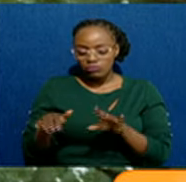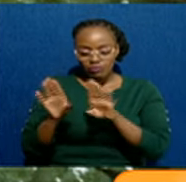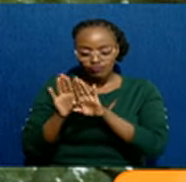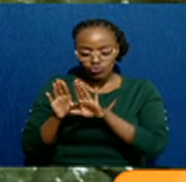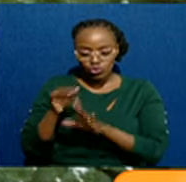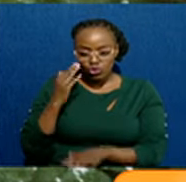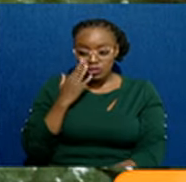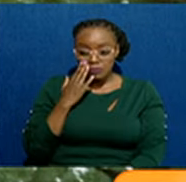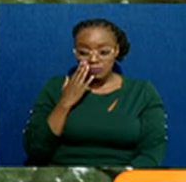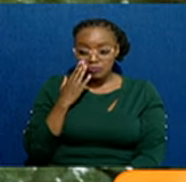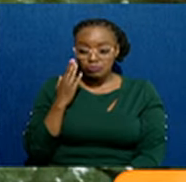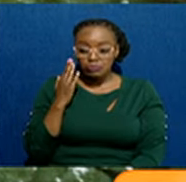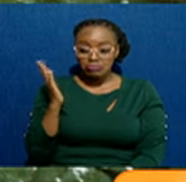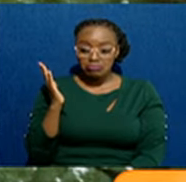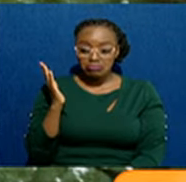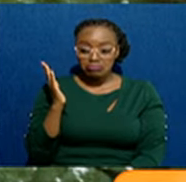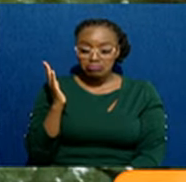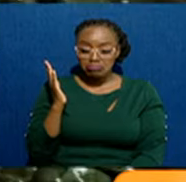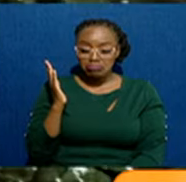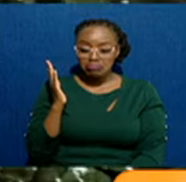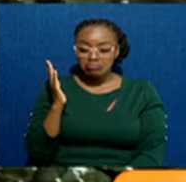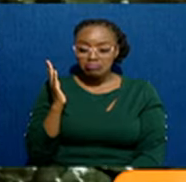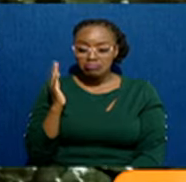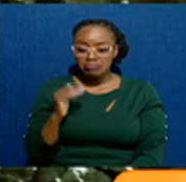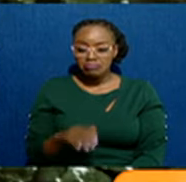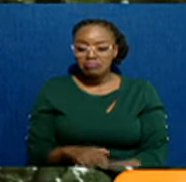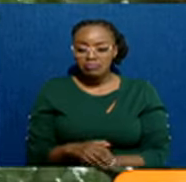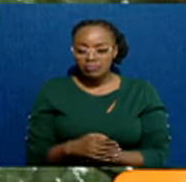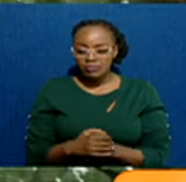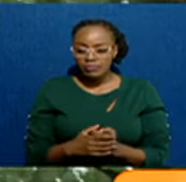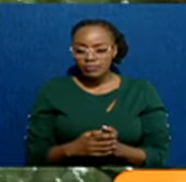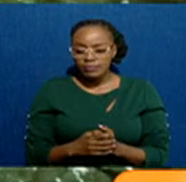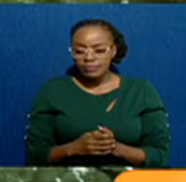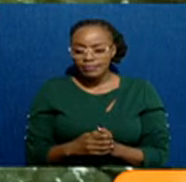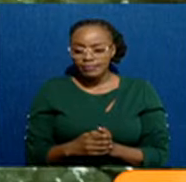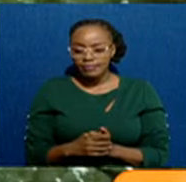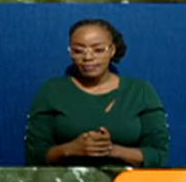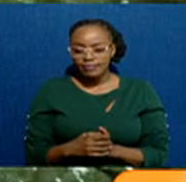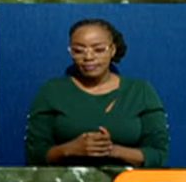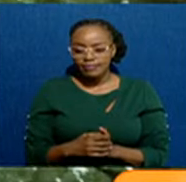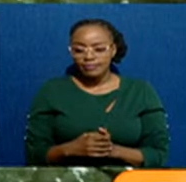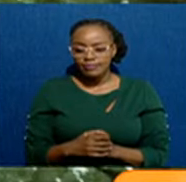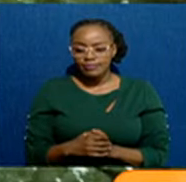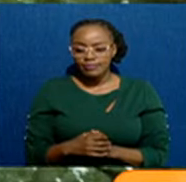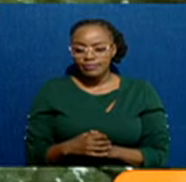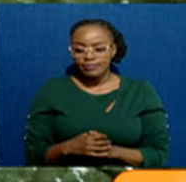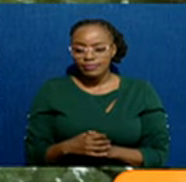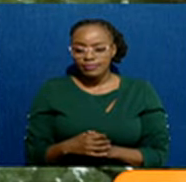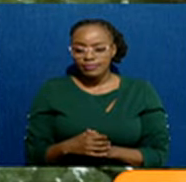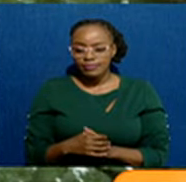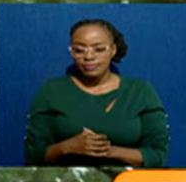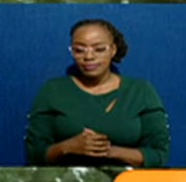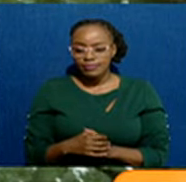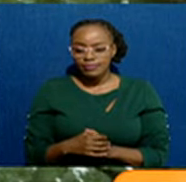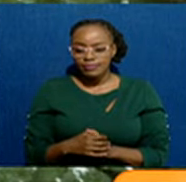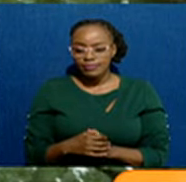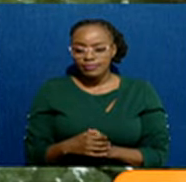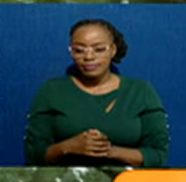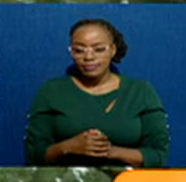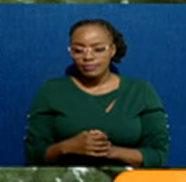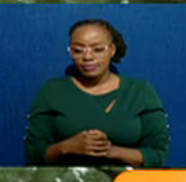School, Biretwonin Primary School, Akorayan Primary School, Moinonin Primary